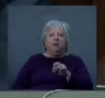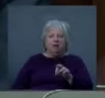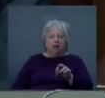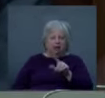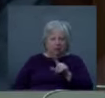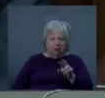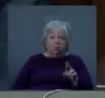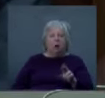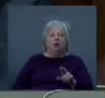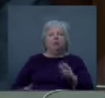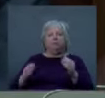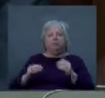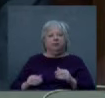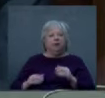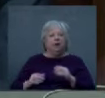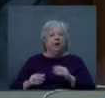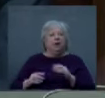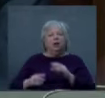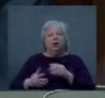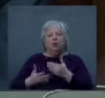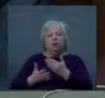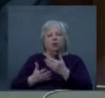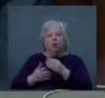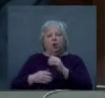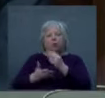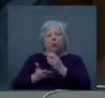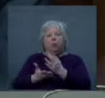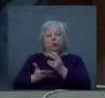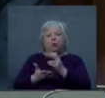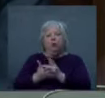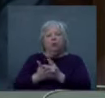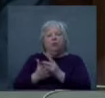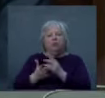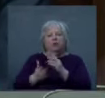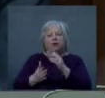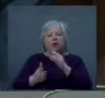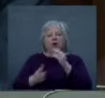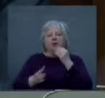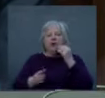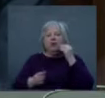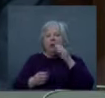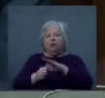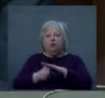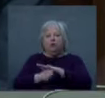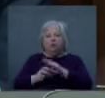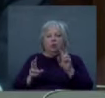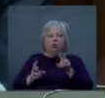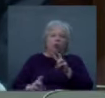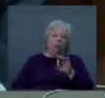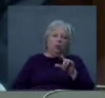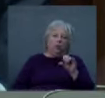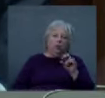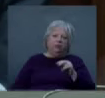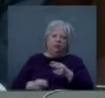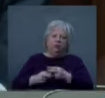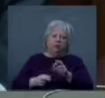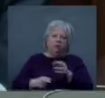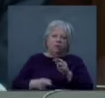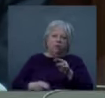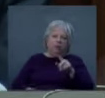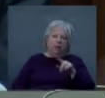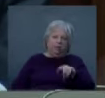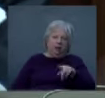Arkansas, and for the purposes. An ordinance to approve a plan zoning development, establish a plan residential district titled Wilson Short Form PDR,